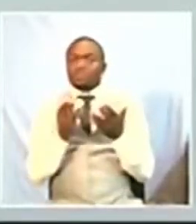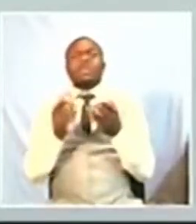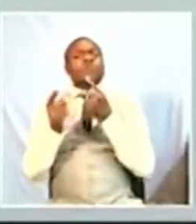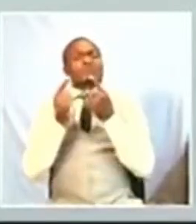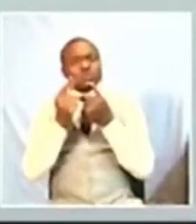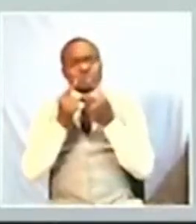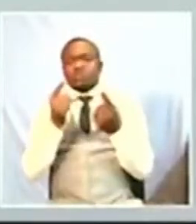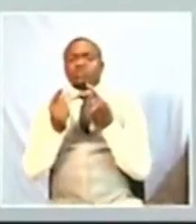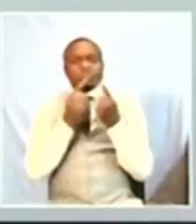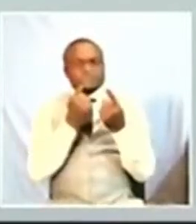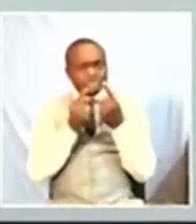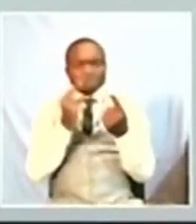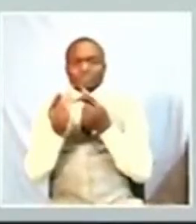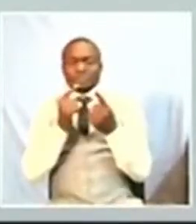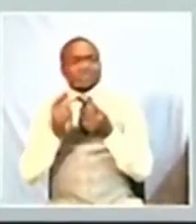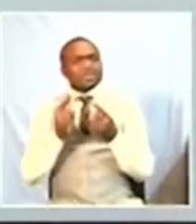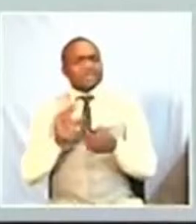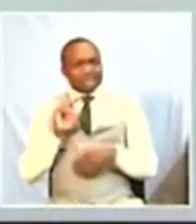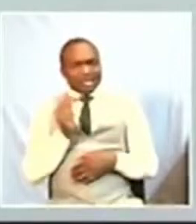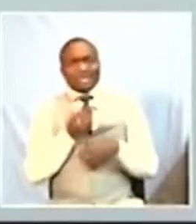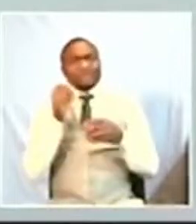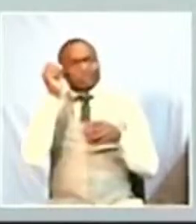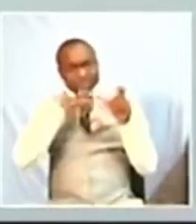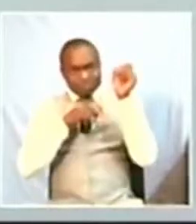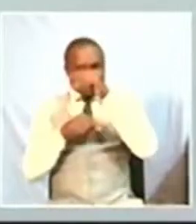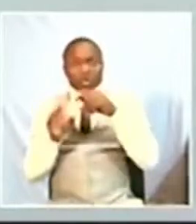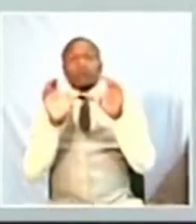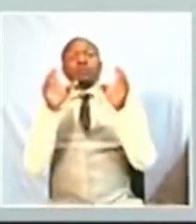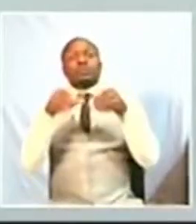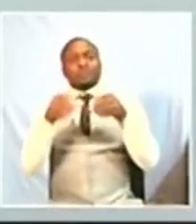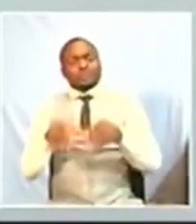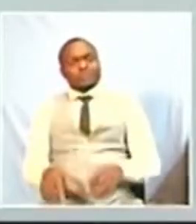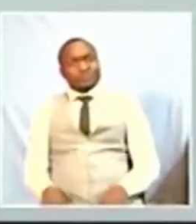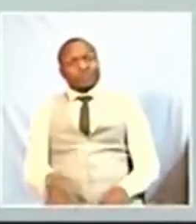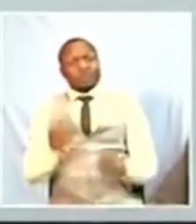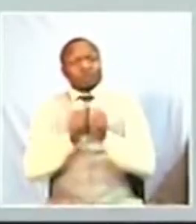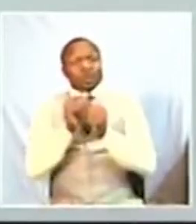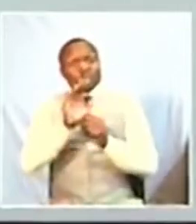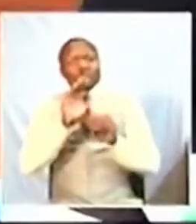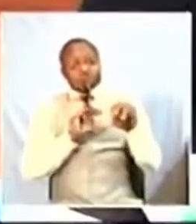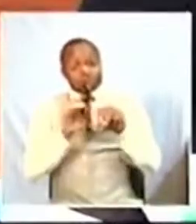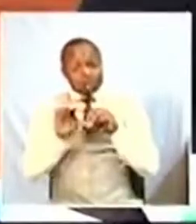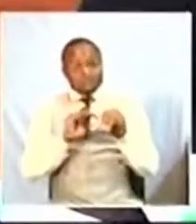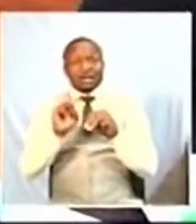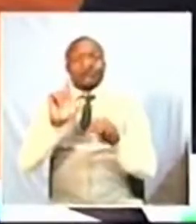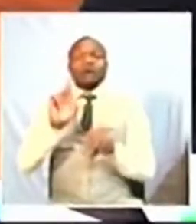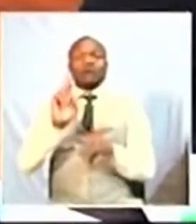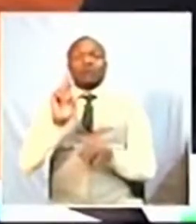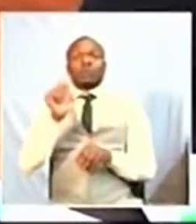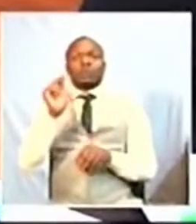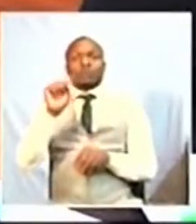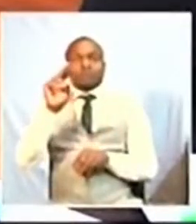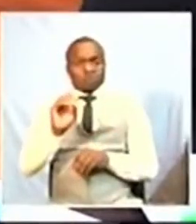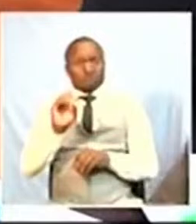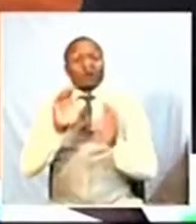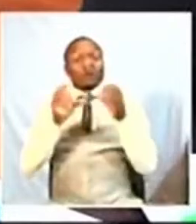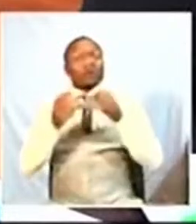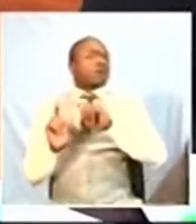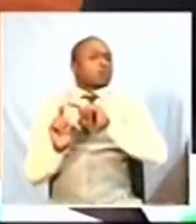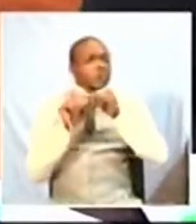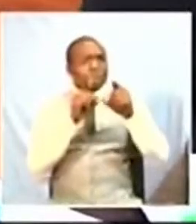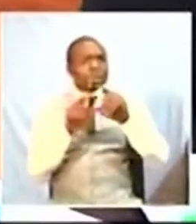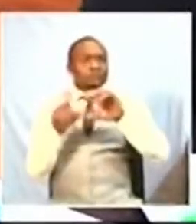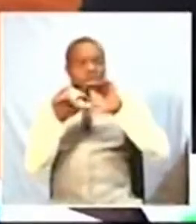talk and talk. We are disappointed as a committee with your management at LUANO Council. Go and